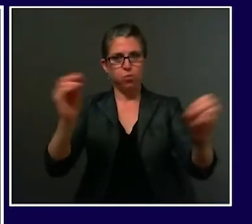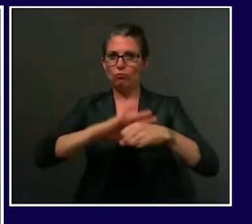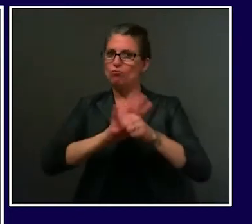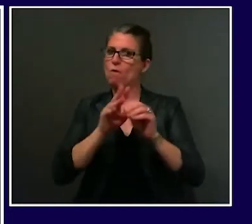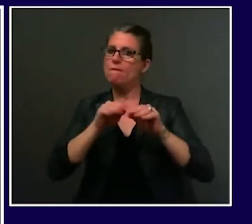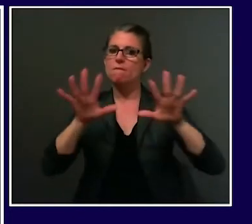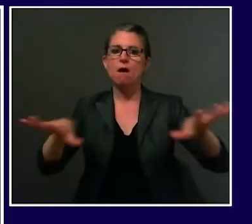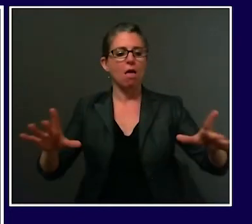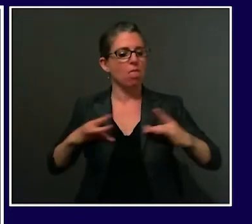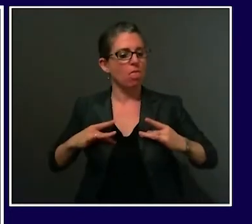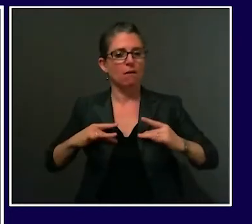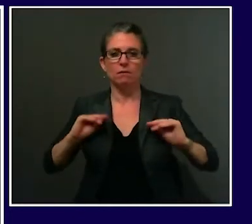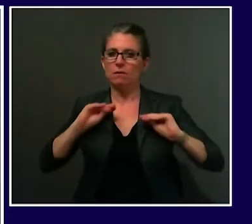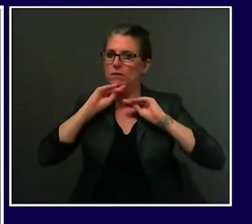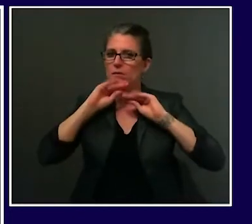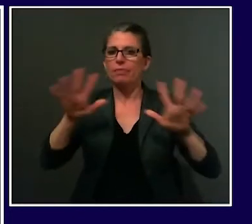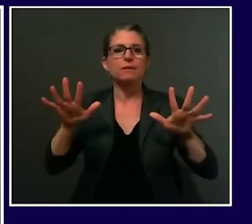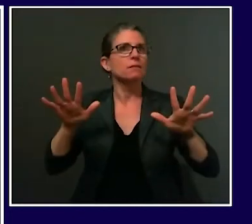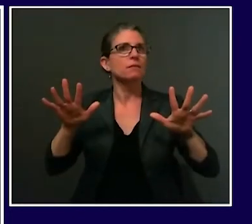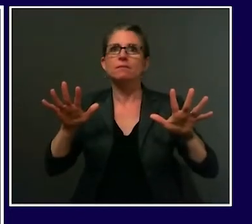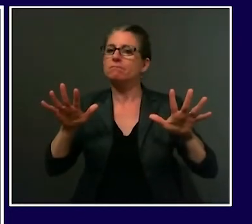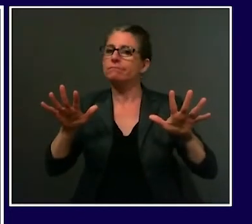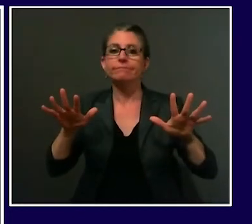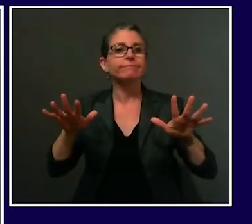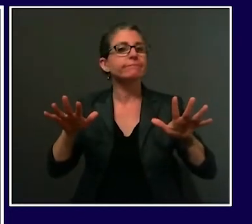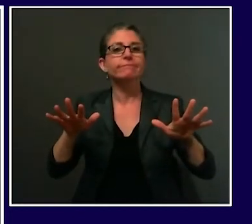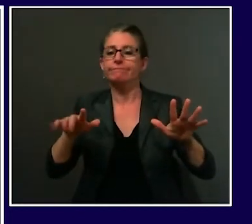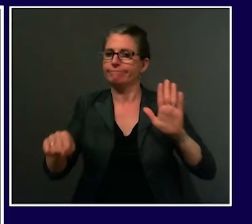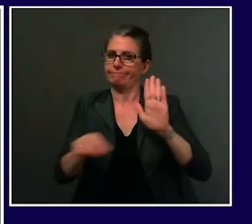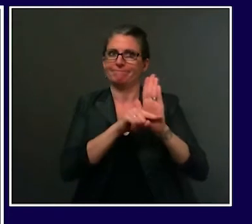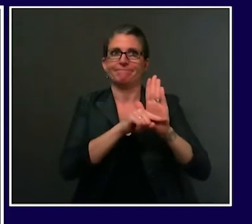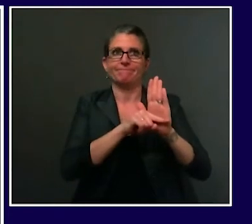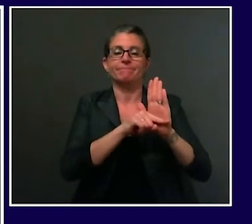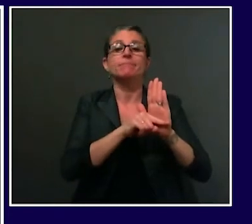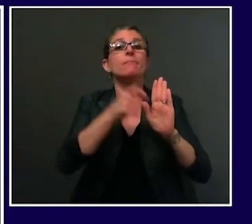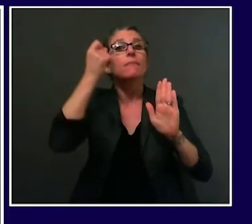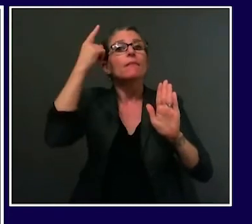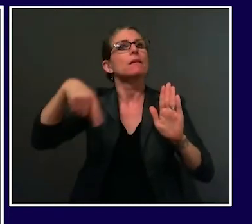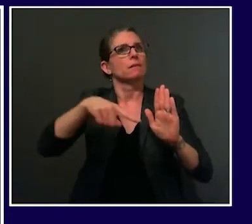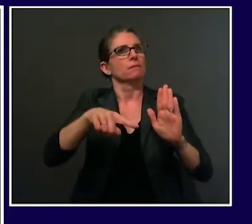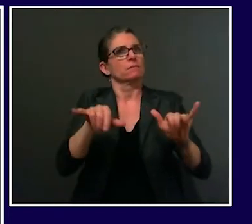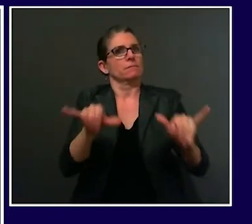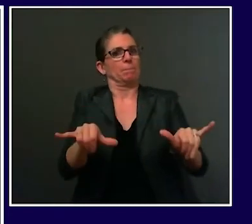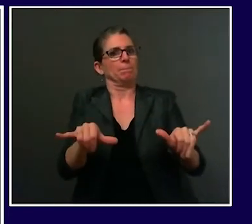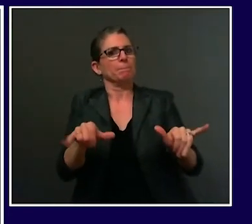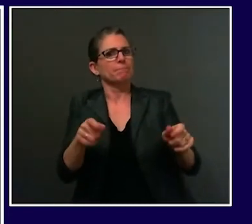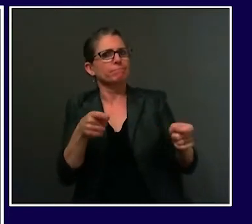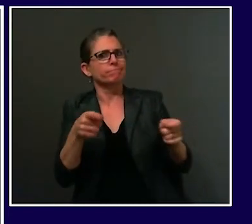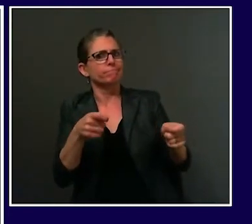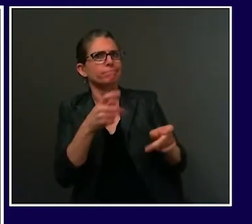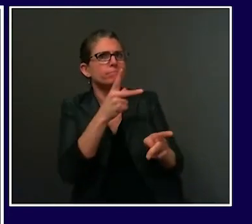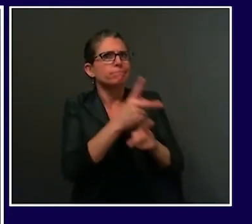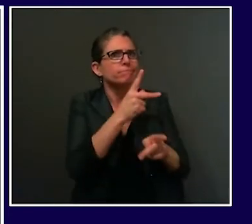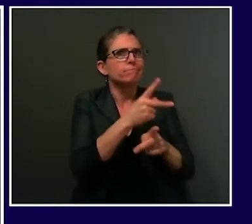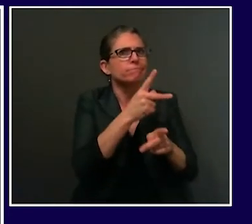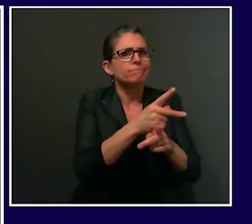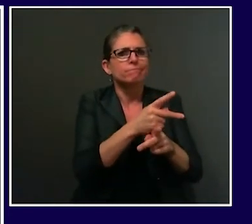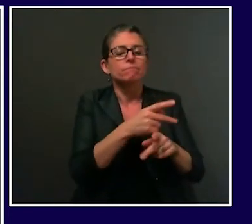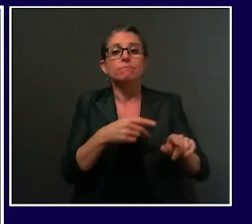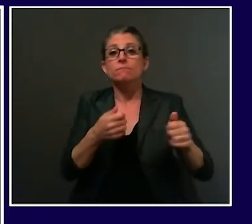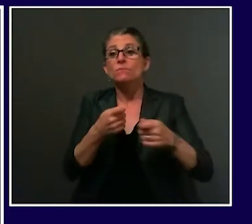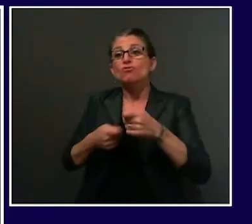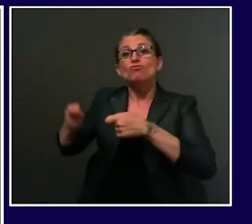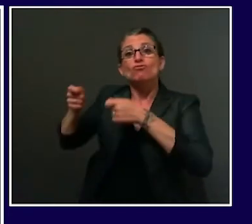sign. However, out of an abundance of caution, Director Pete Rogers and I, the director of MEMA, decided to